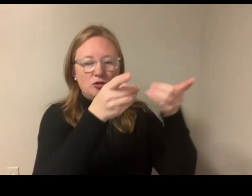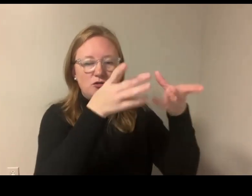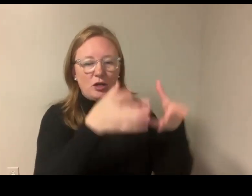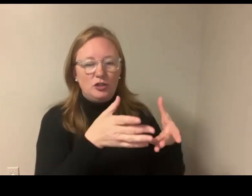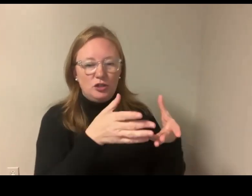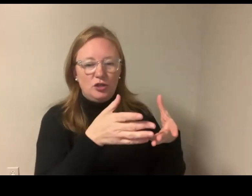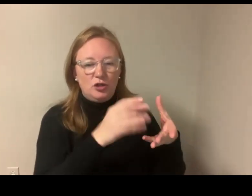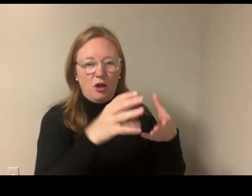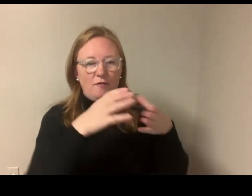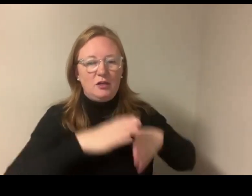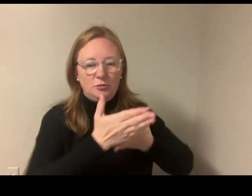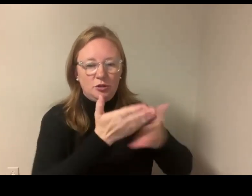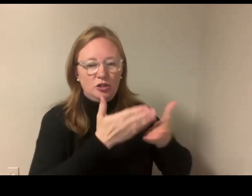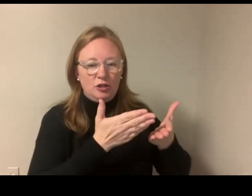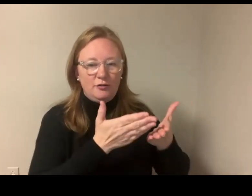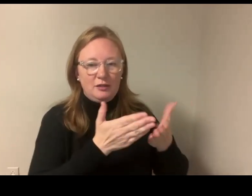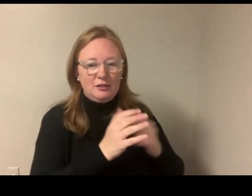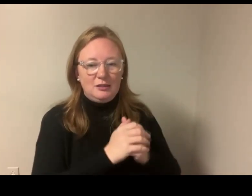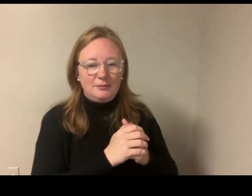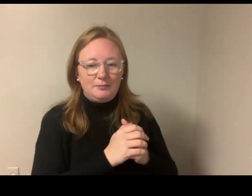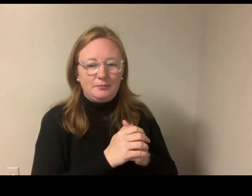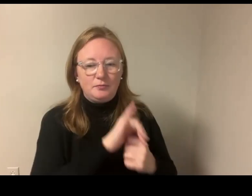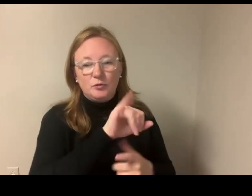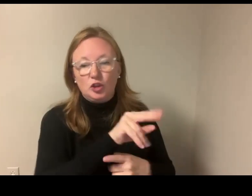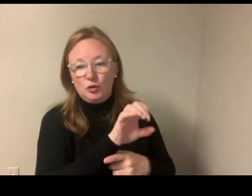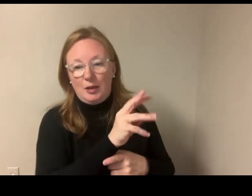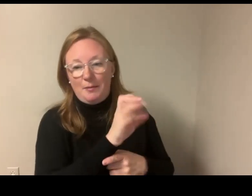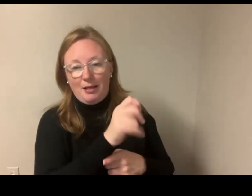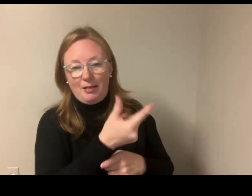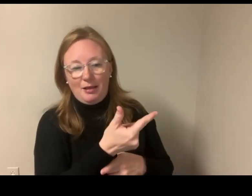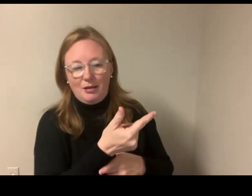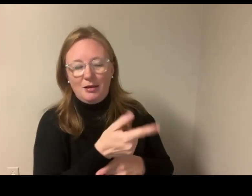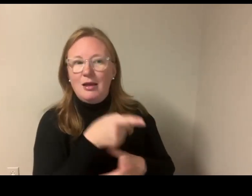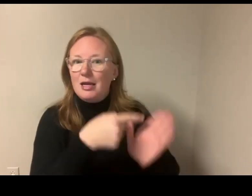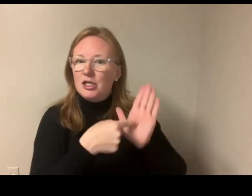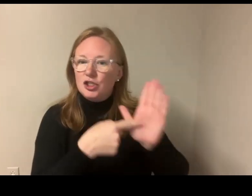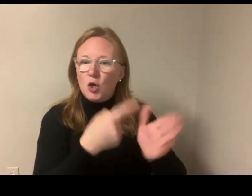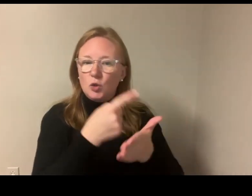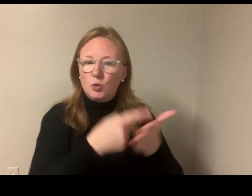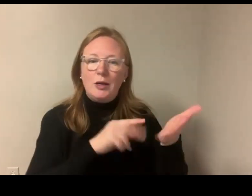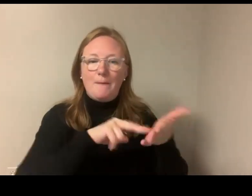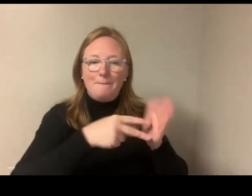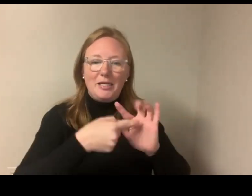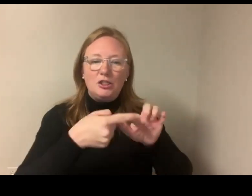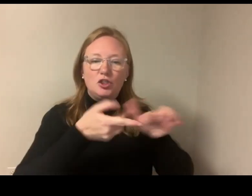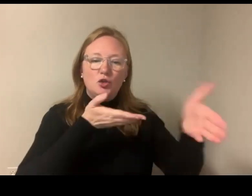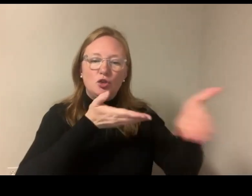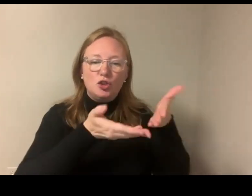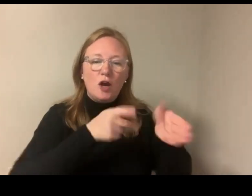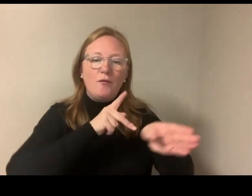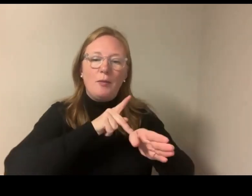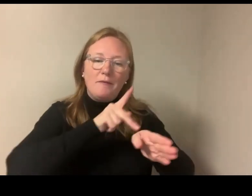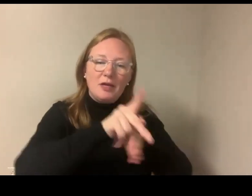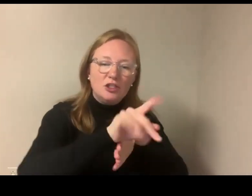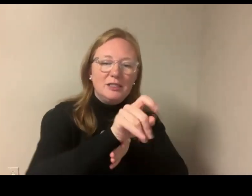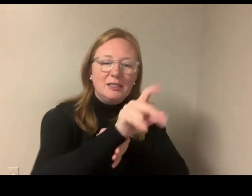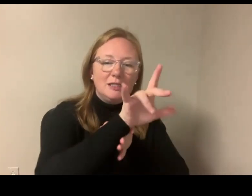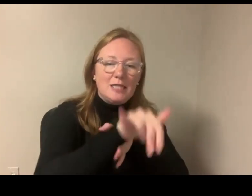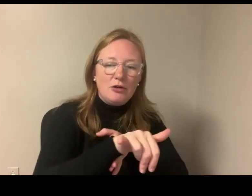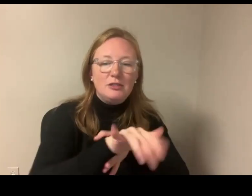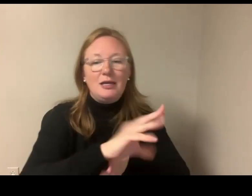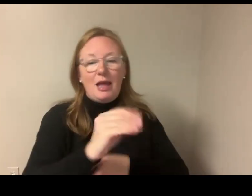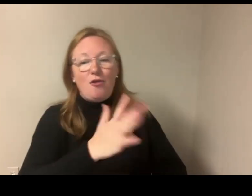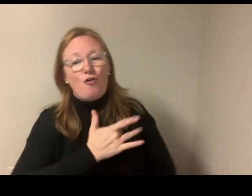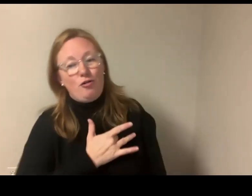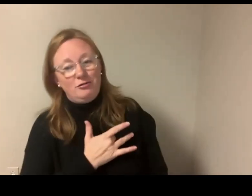Director of Customer Service, Julie Meckling, and he exemplifies what it means to serve with integrity, professionalism, and heart.